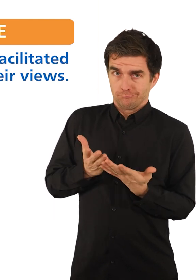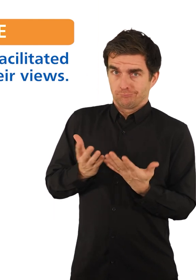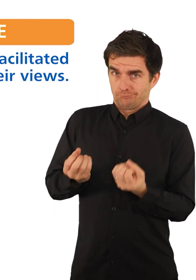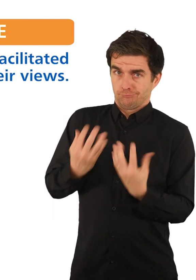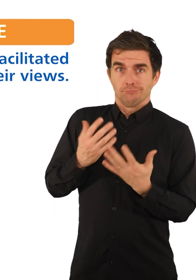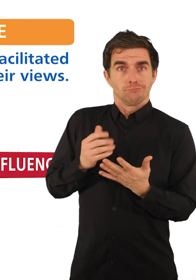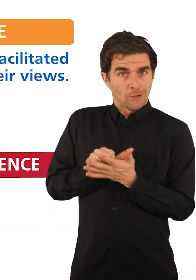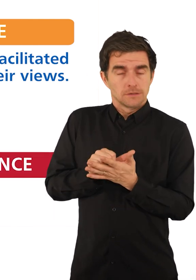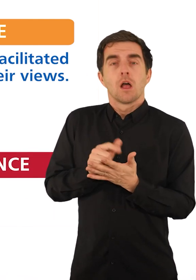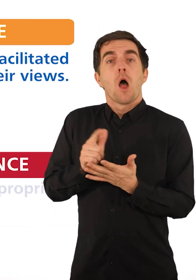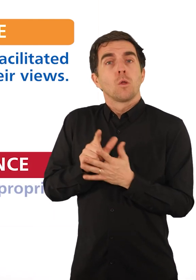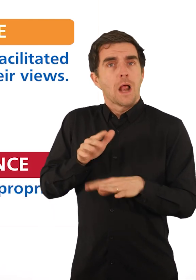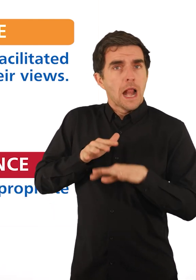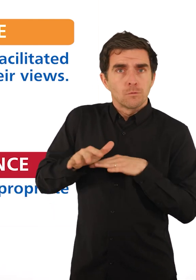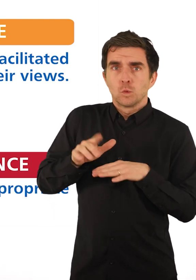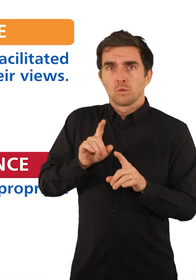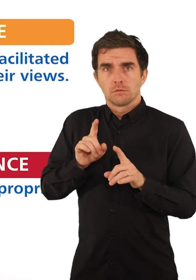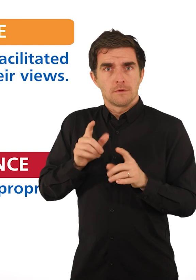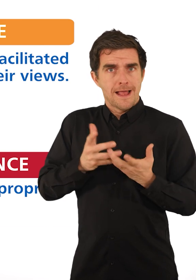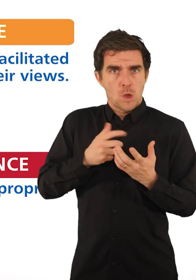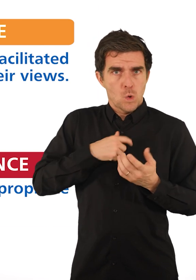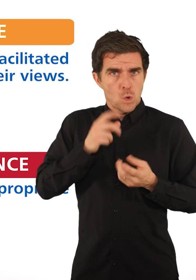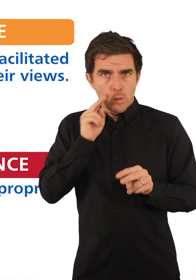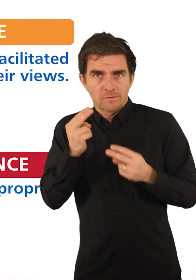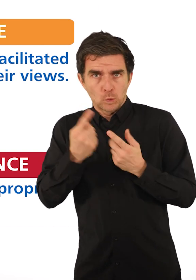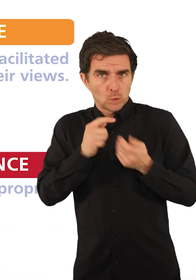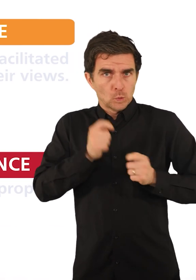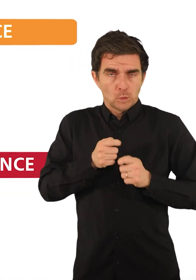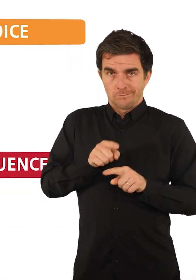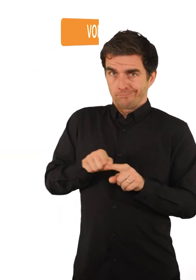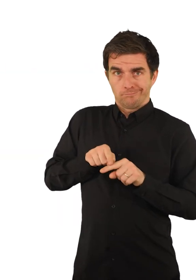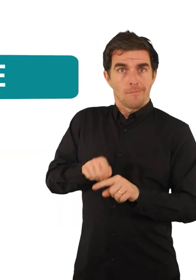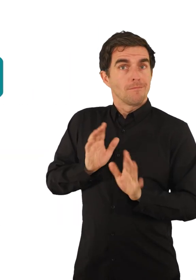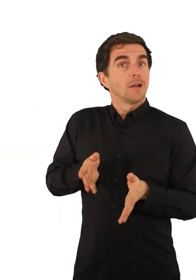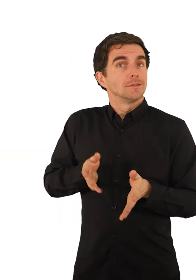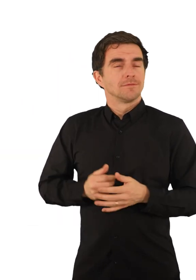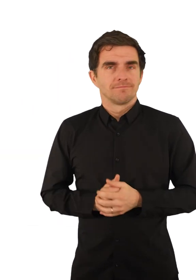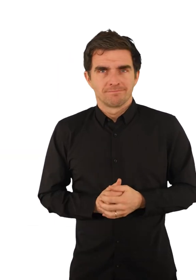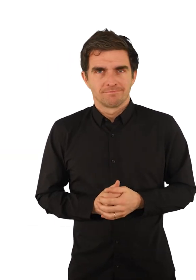to. Influence. The views must be acted on where appropriate.